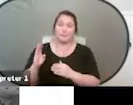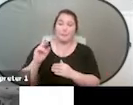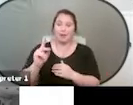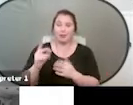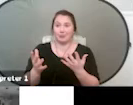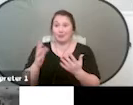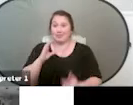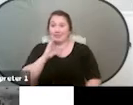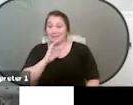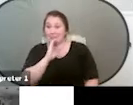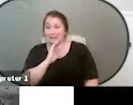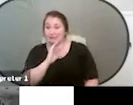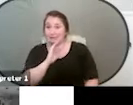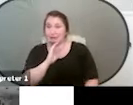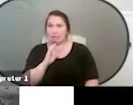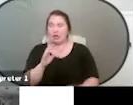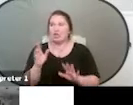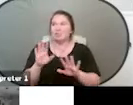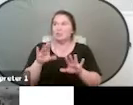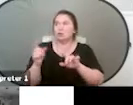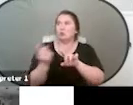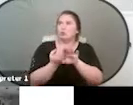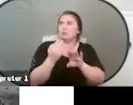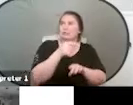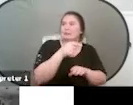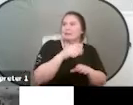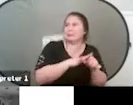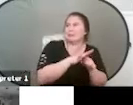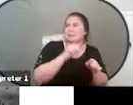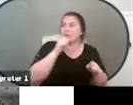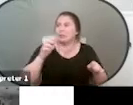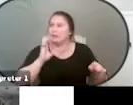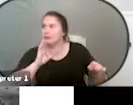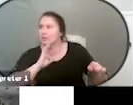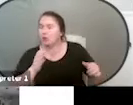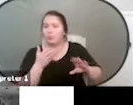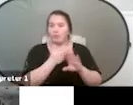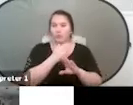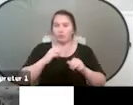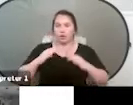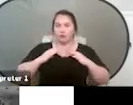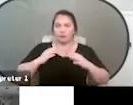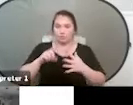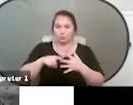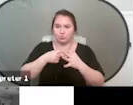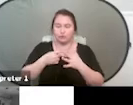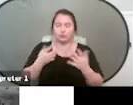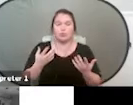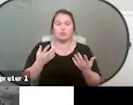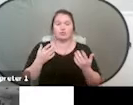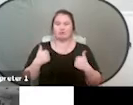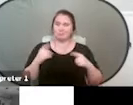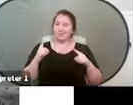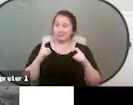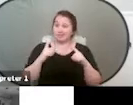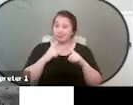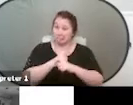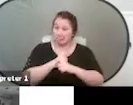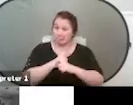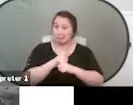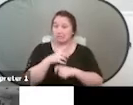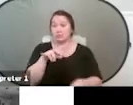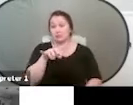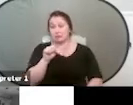a different place than it was before the holidays started. So a complex route for sure,